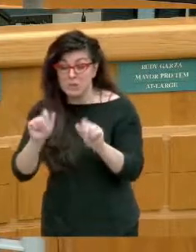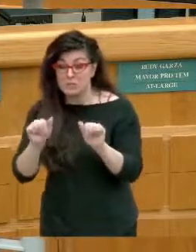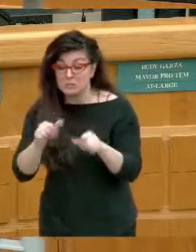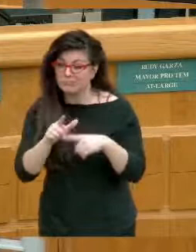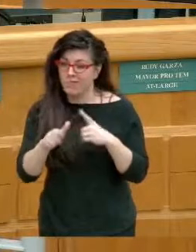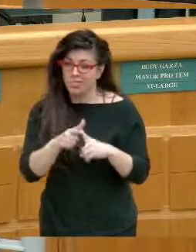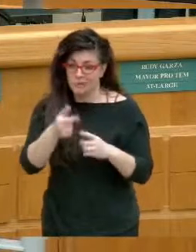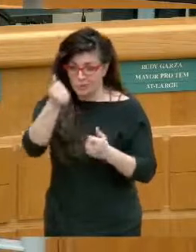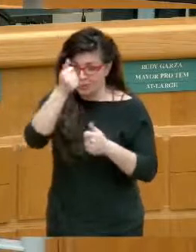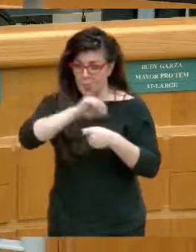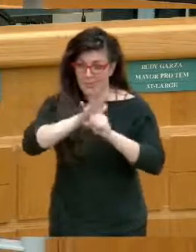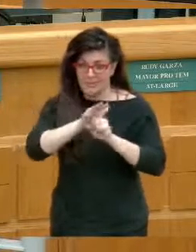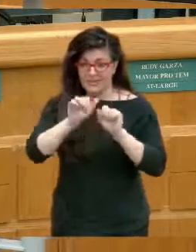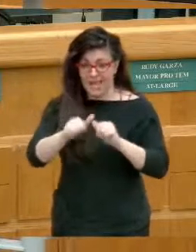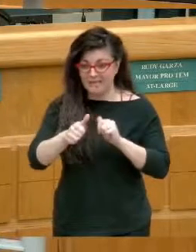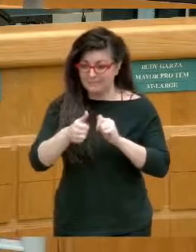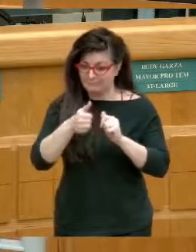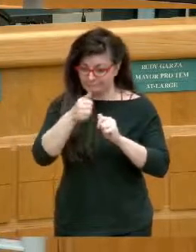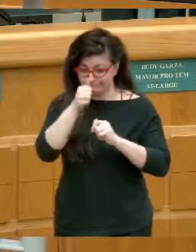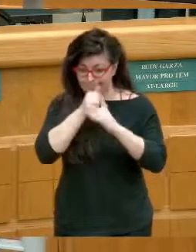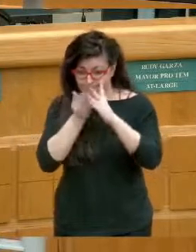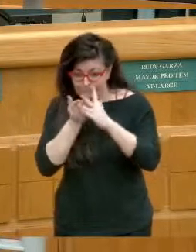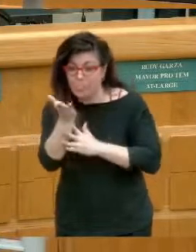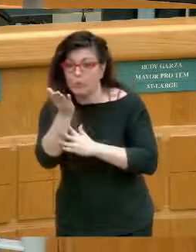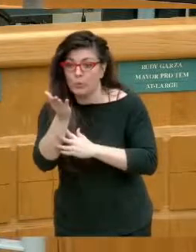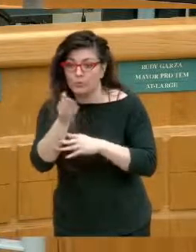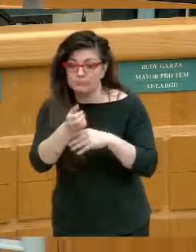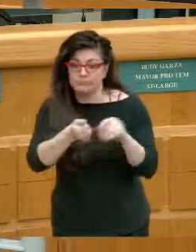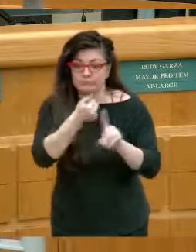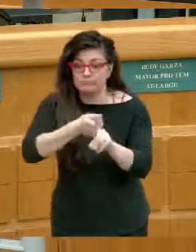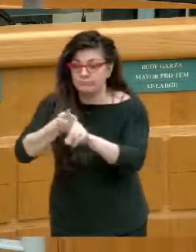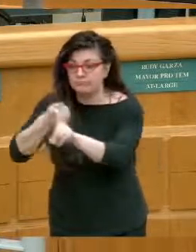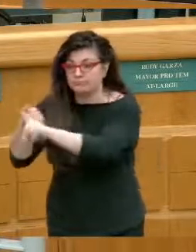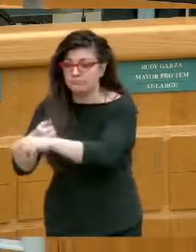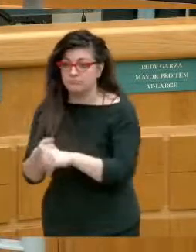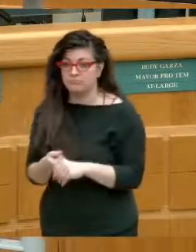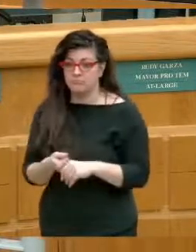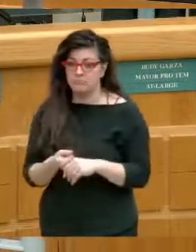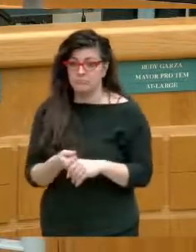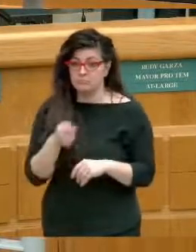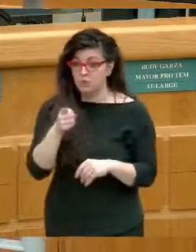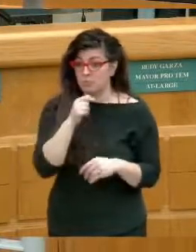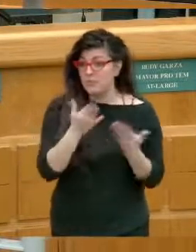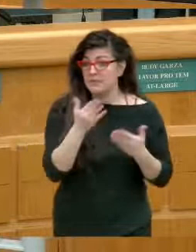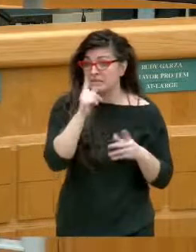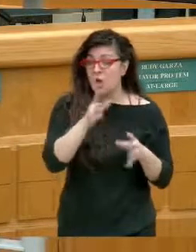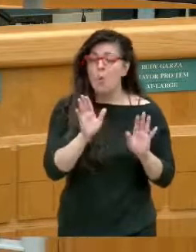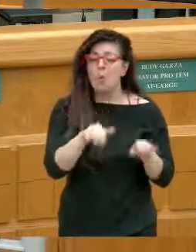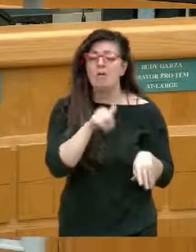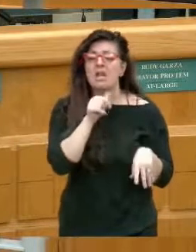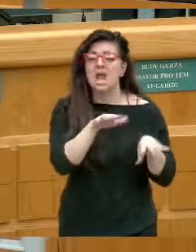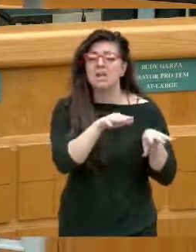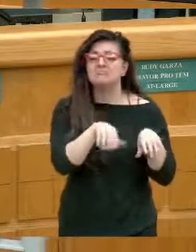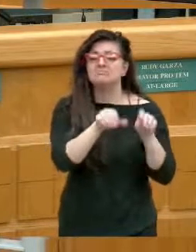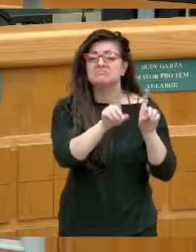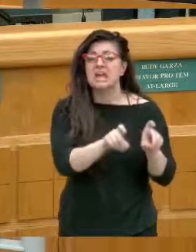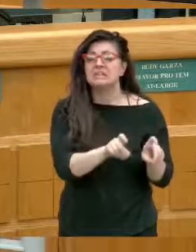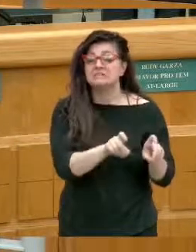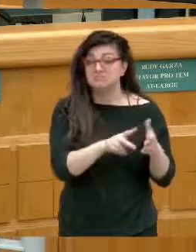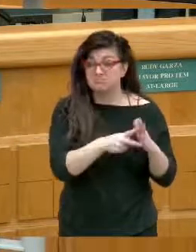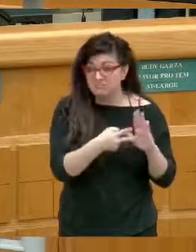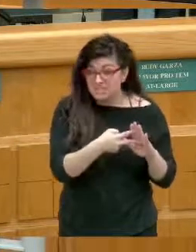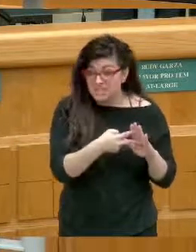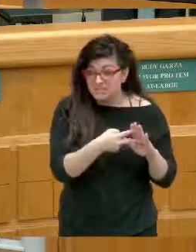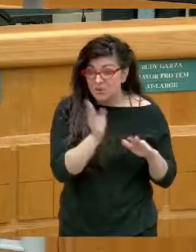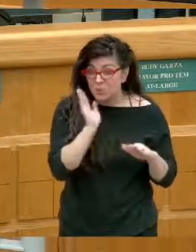because you don't test doesn't mean that people don't end up in the hospital and don't get sick and don't show up for work after that time. So it's not